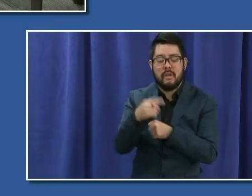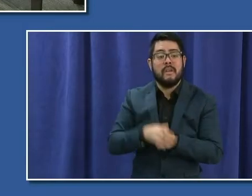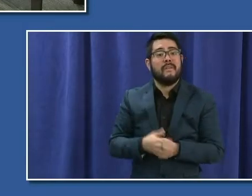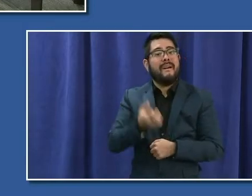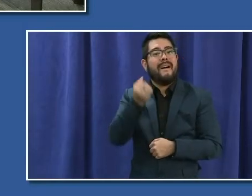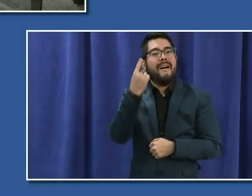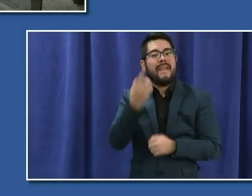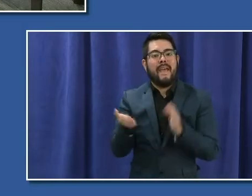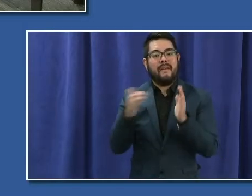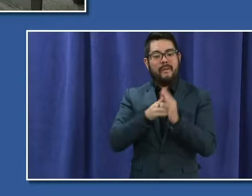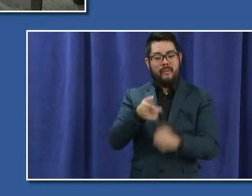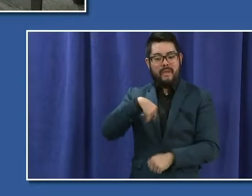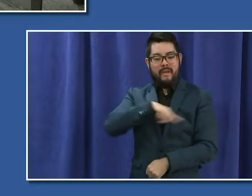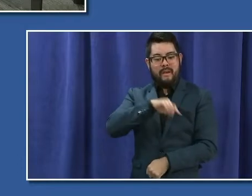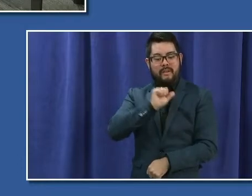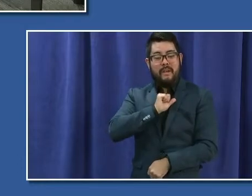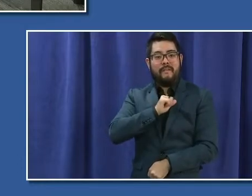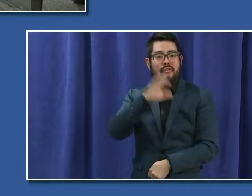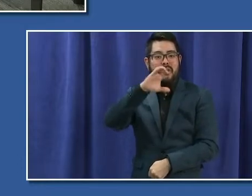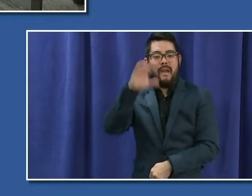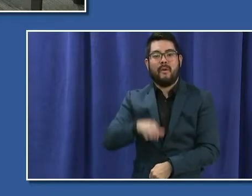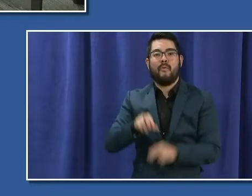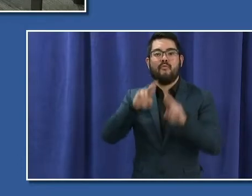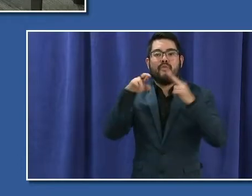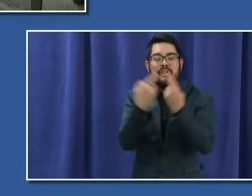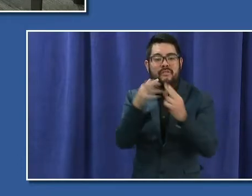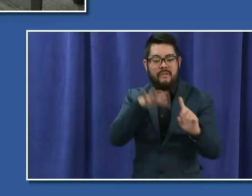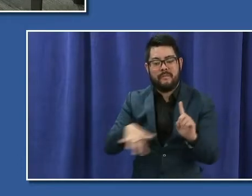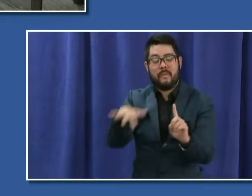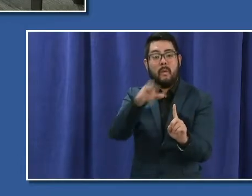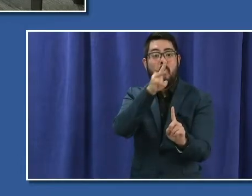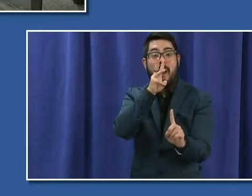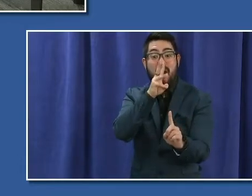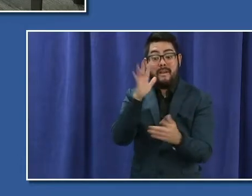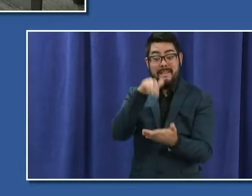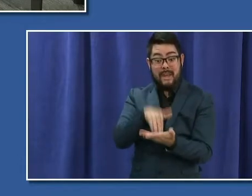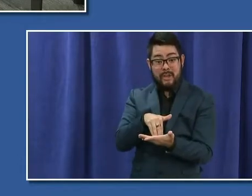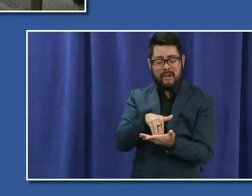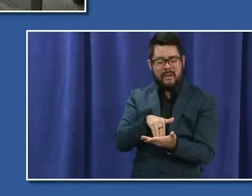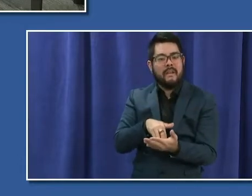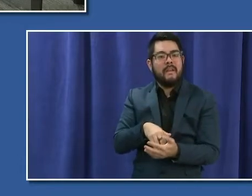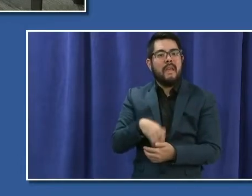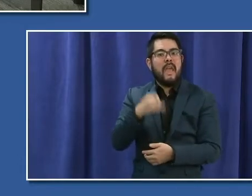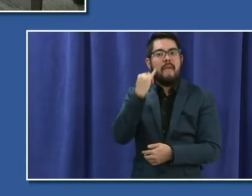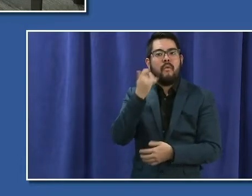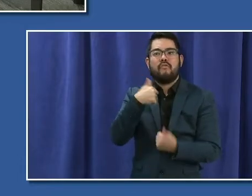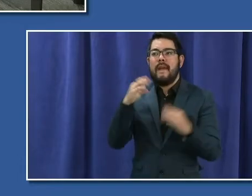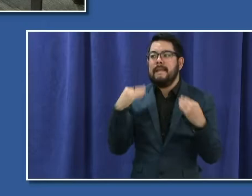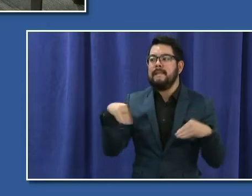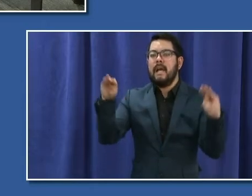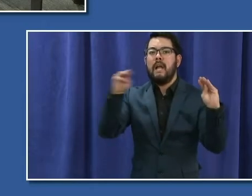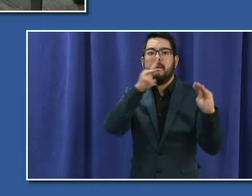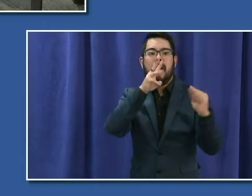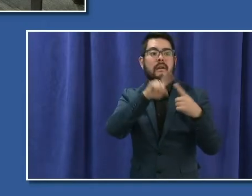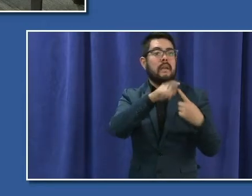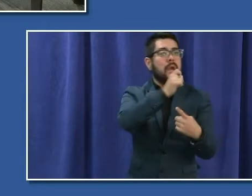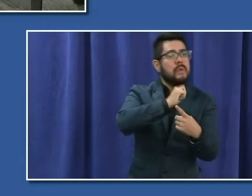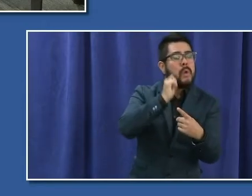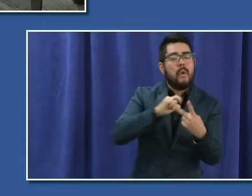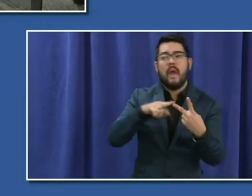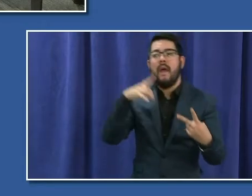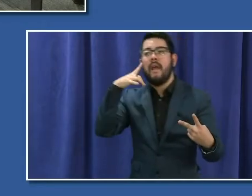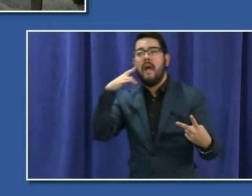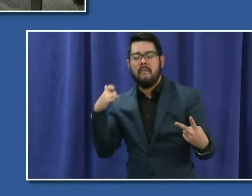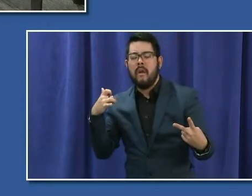regional water system, getting water out to everybody. The idea of selling water to places like Arizona, California, that's a